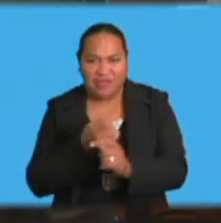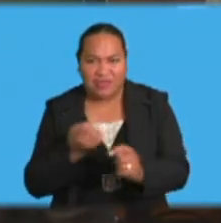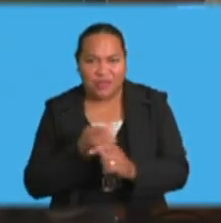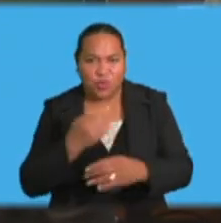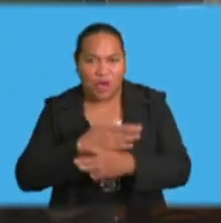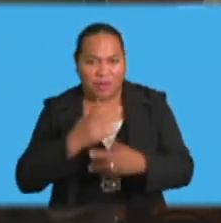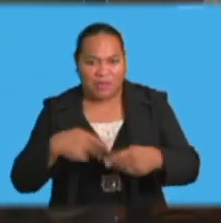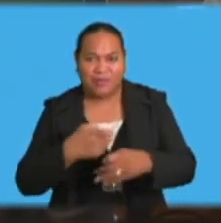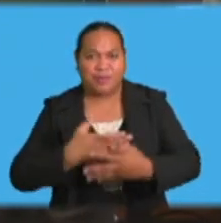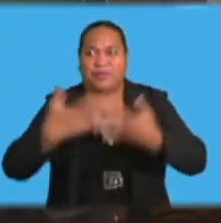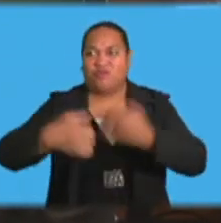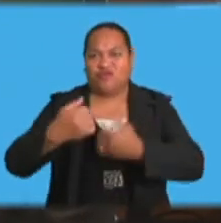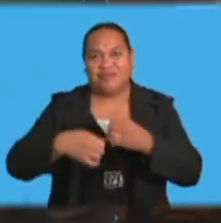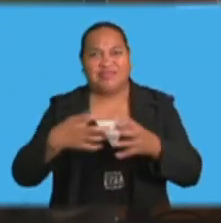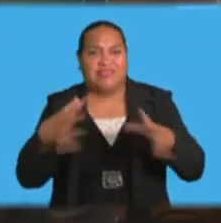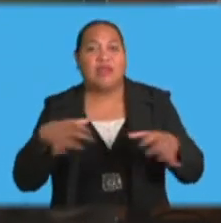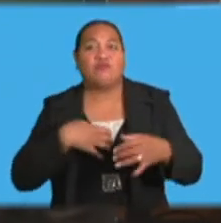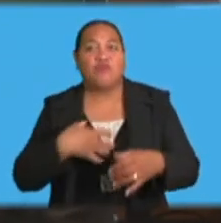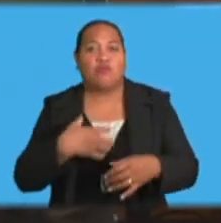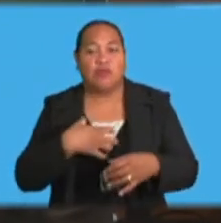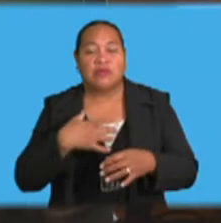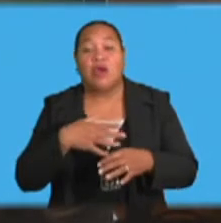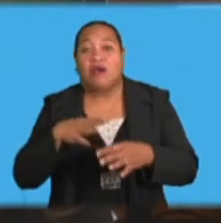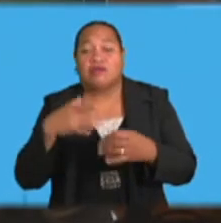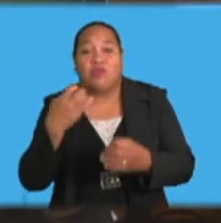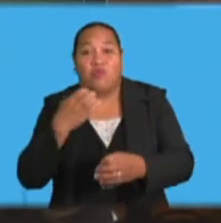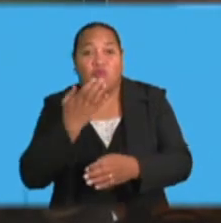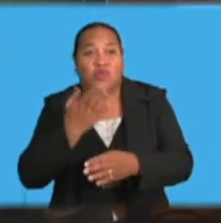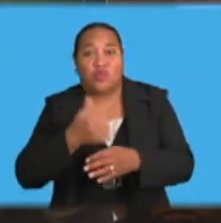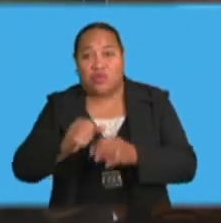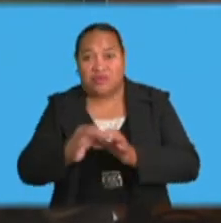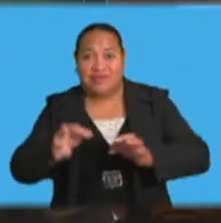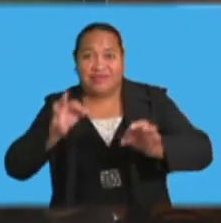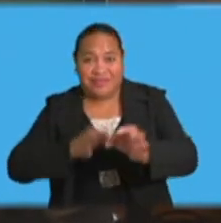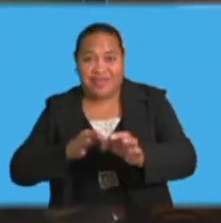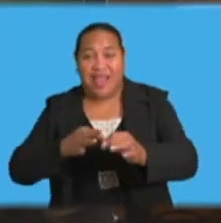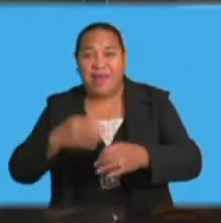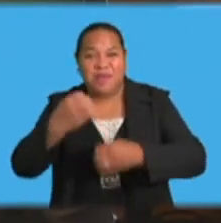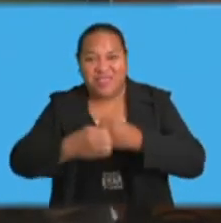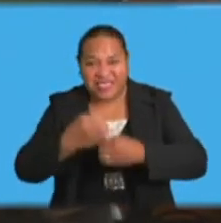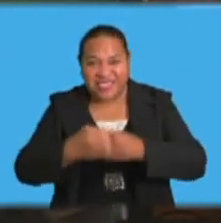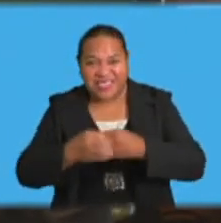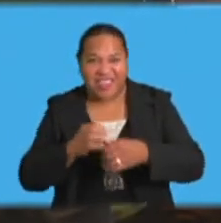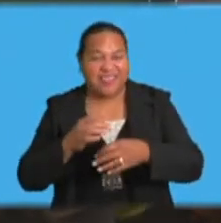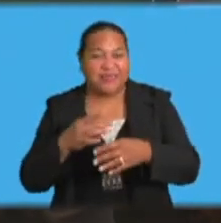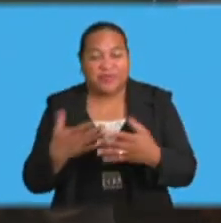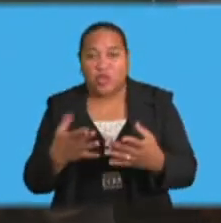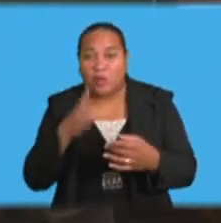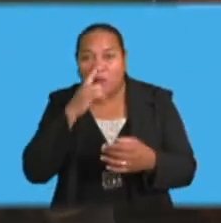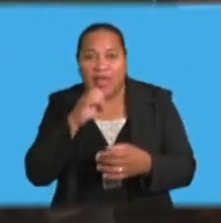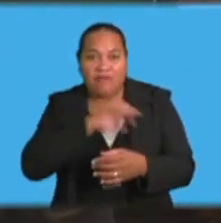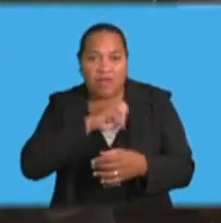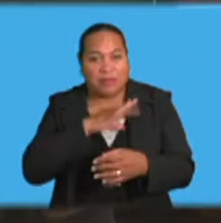on unemployment as more and more people are replaced by machines. With this has come the fear that people will lose jobs as a